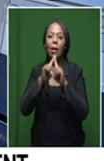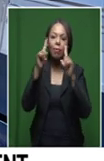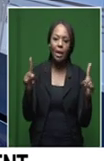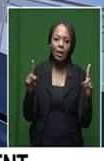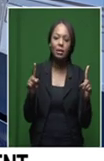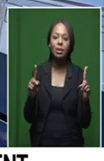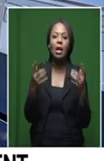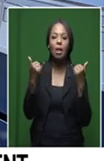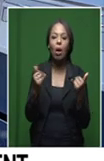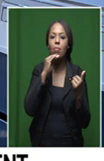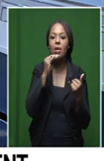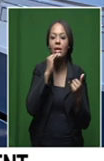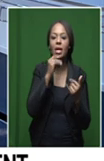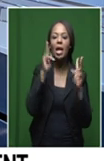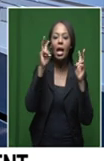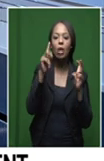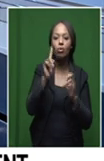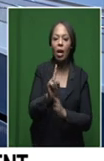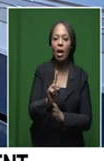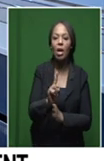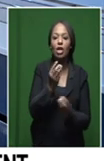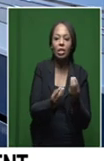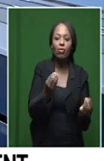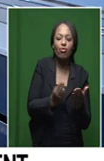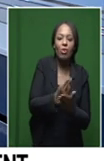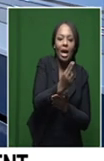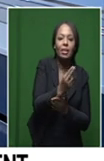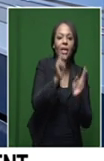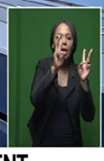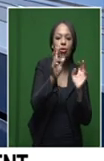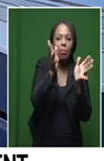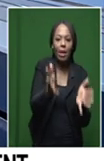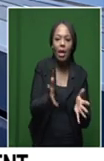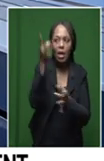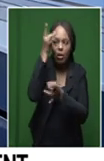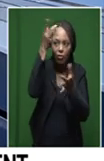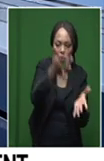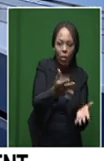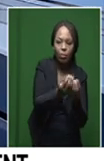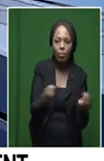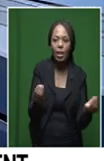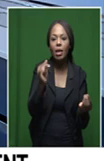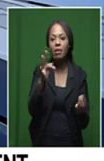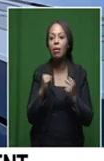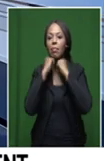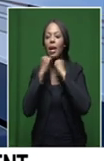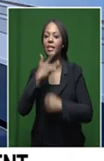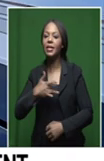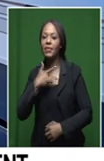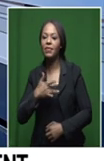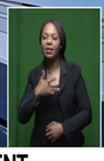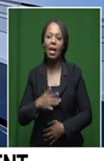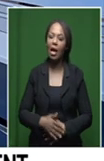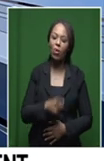that is largely an issue in that regard. It's just a children's rights issue, just to inform the children that if their parents, for instance, feel that they shouldn't be